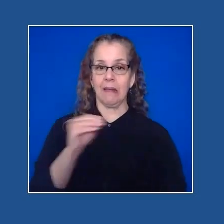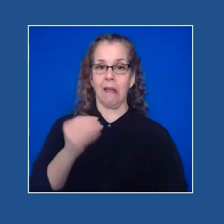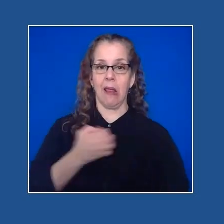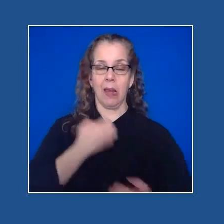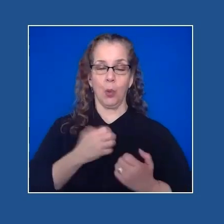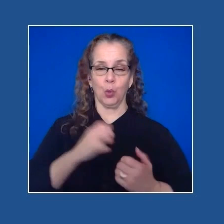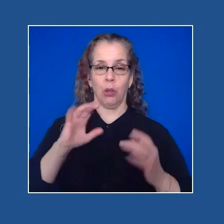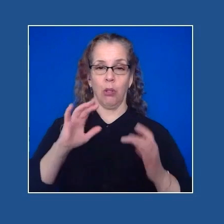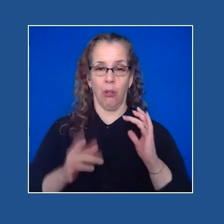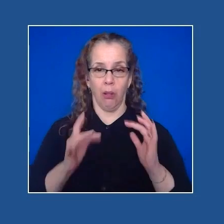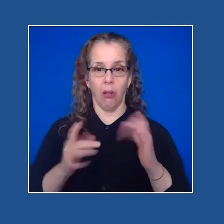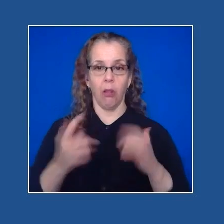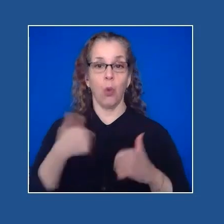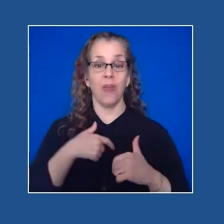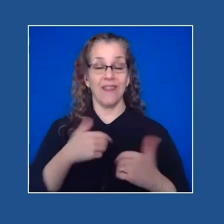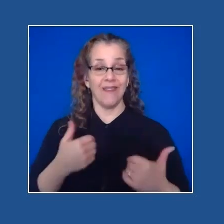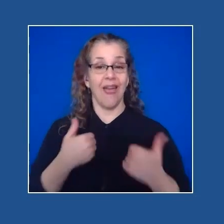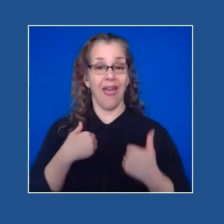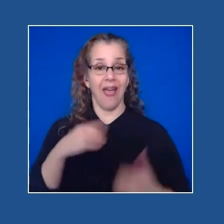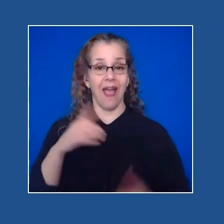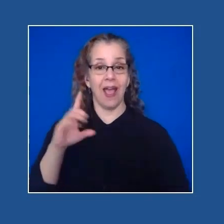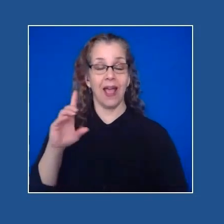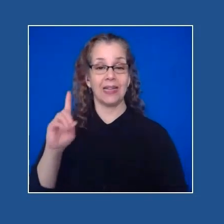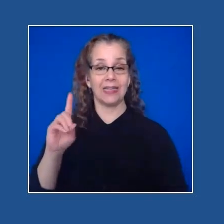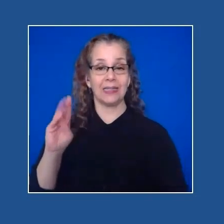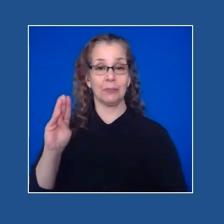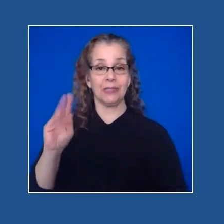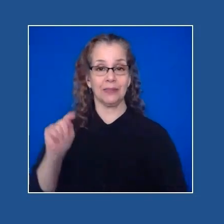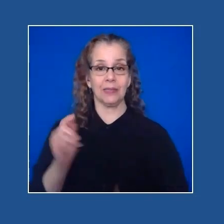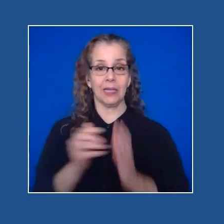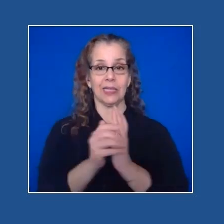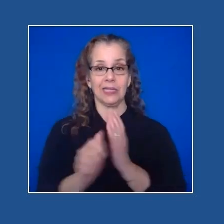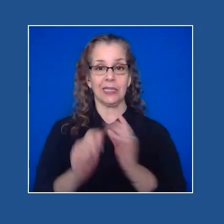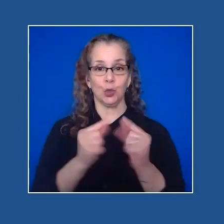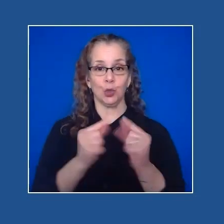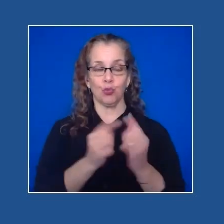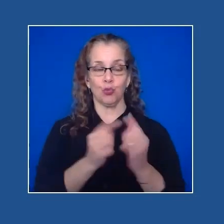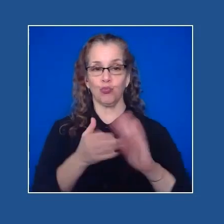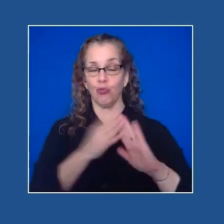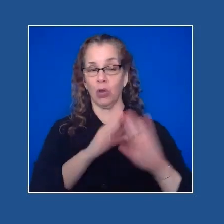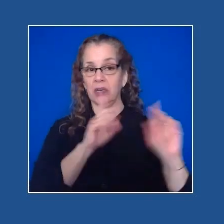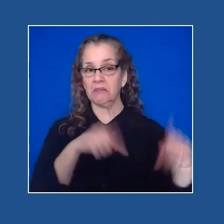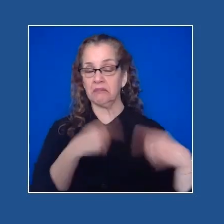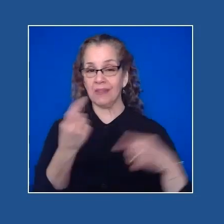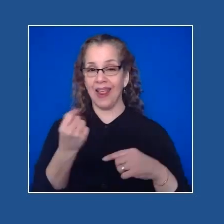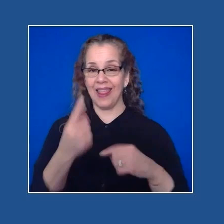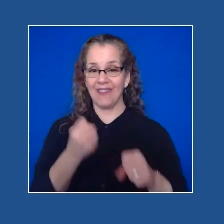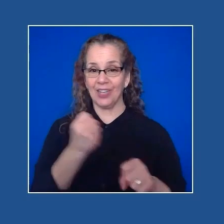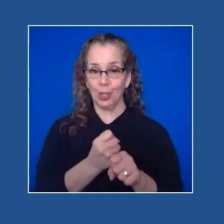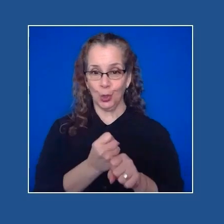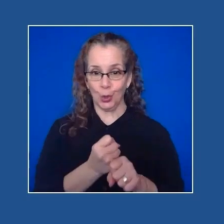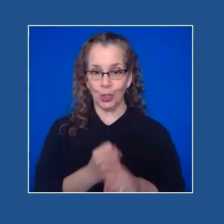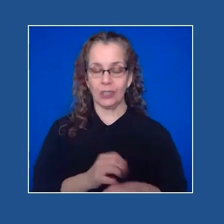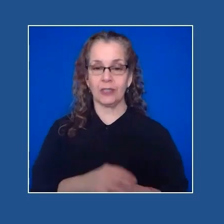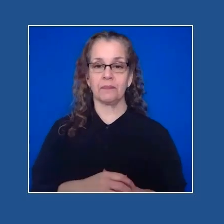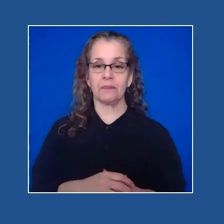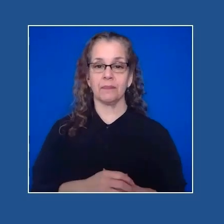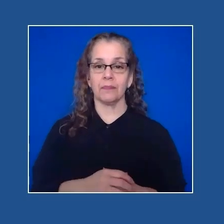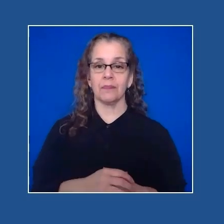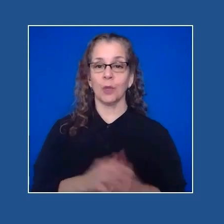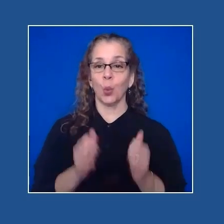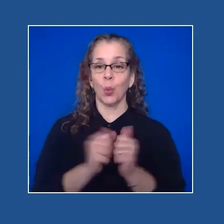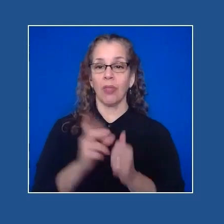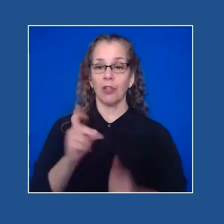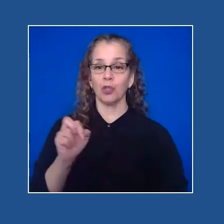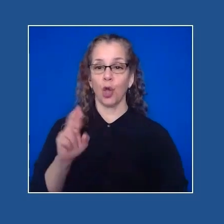DBT Skills Group only program that has been running for the last 11 years, headed up by Dr. Suzanne Decker. Over the course of our